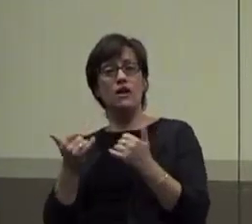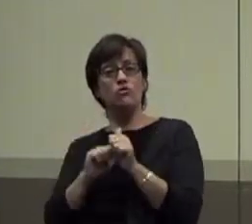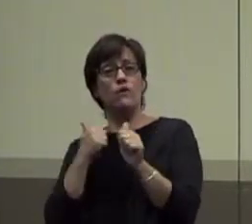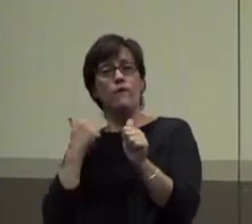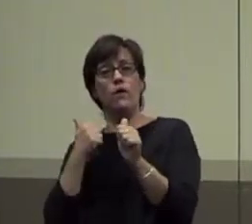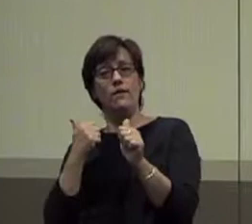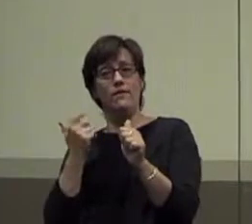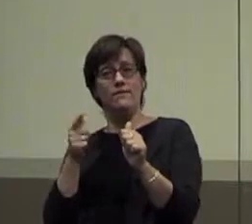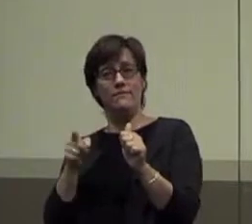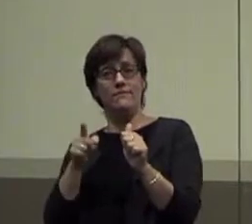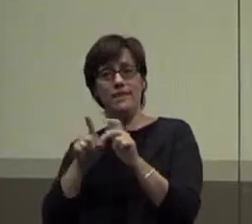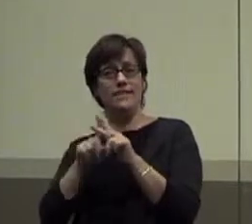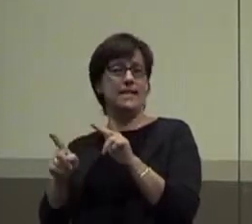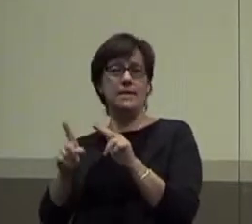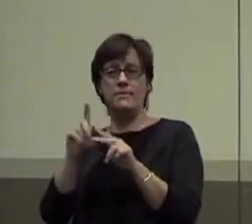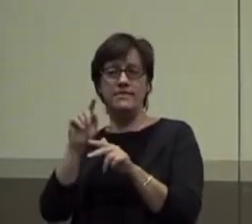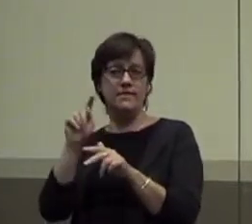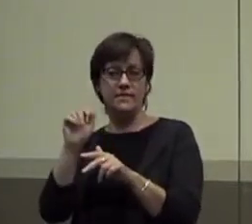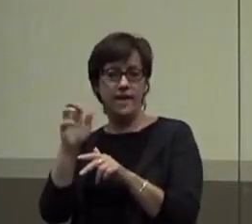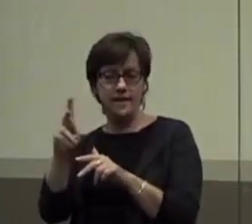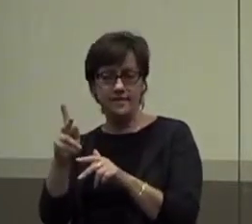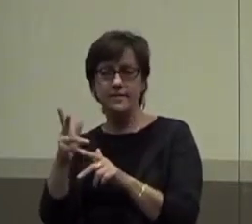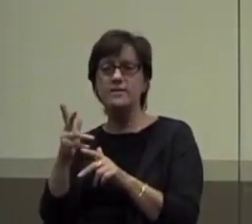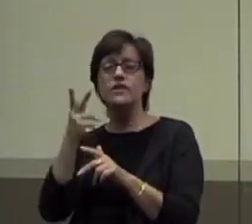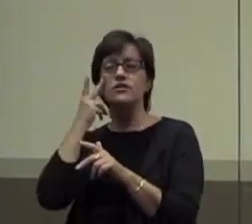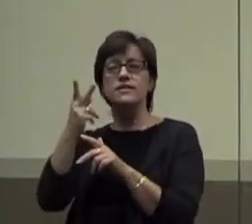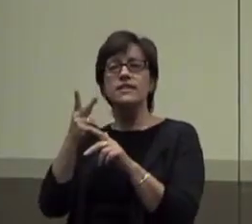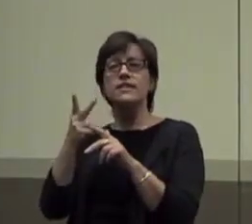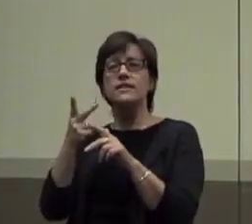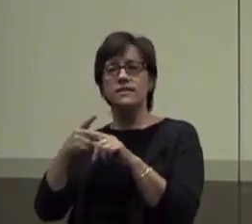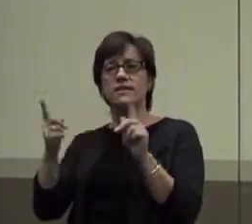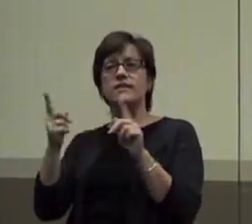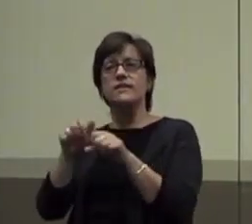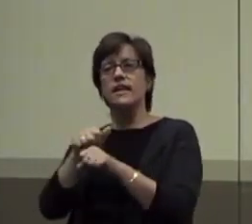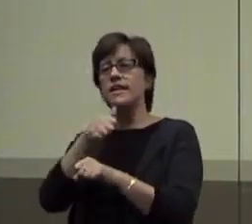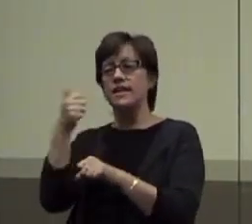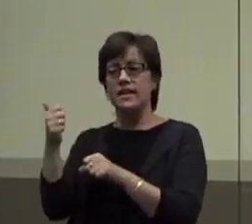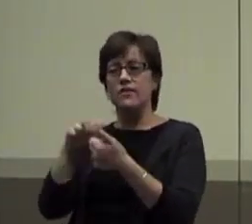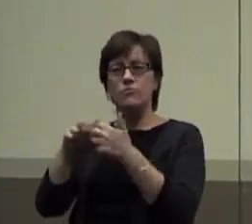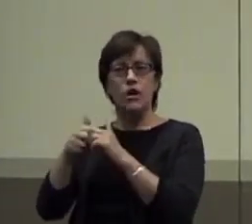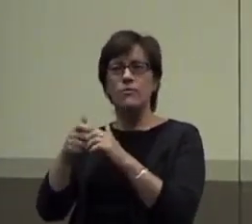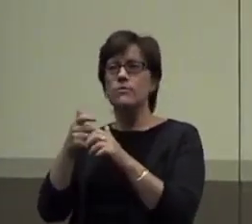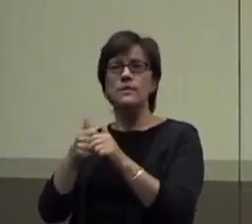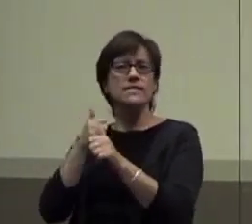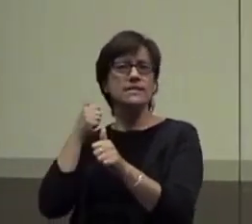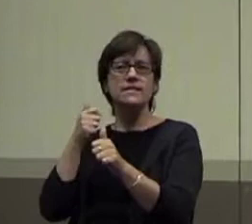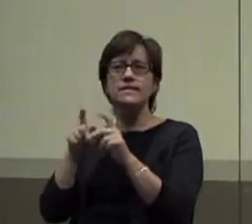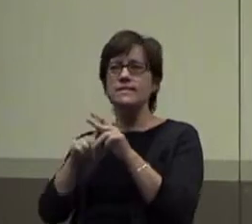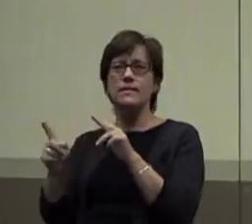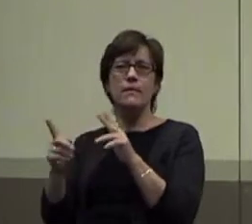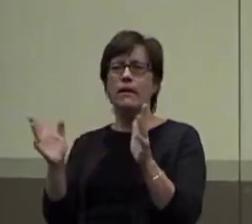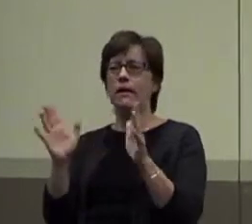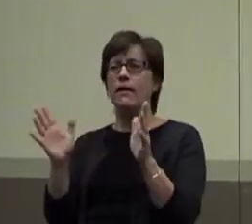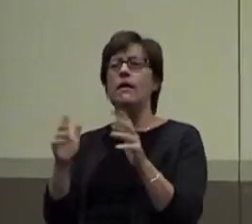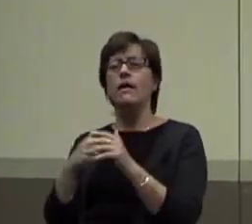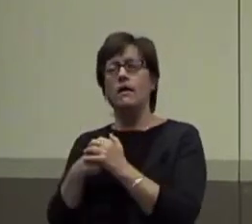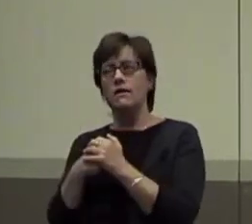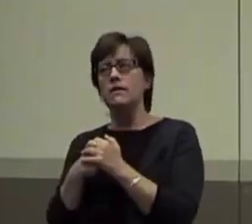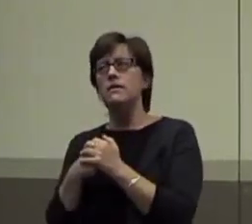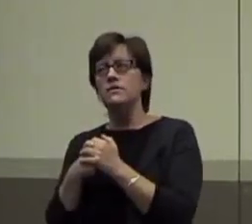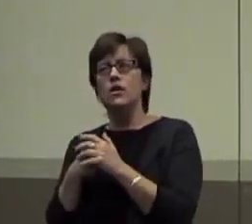task. See how different, of course, getting another problem versus escaping the task. I'll take escape the